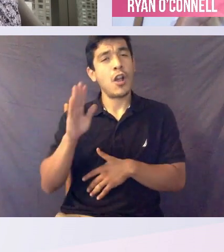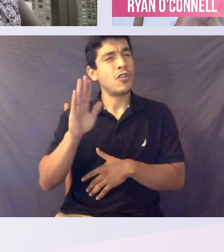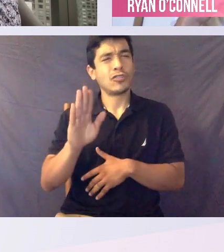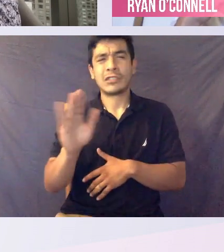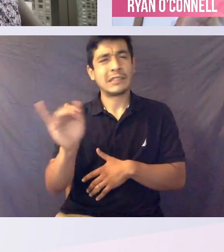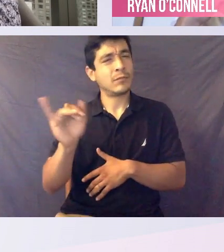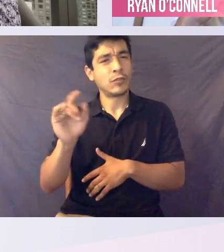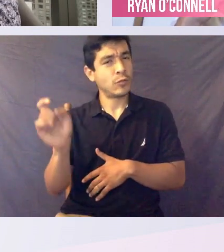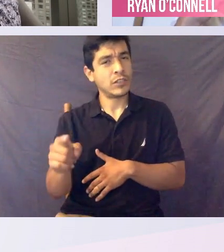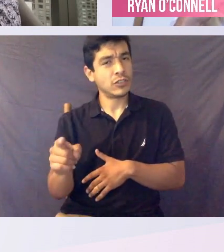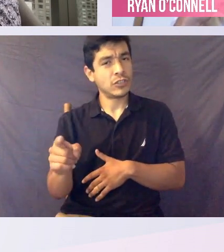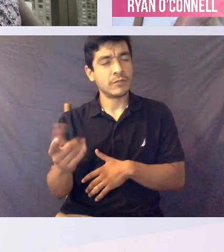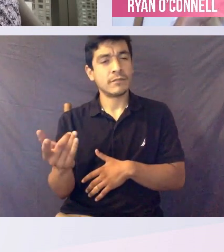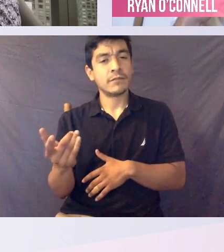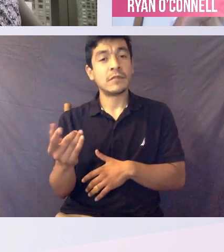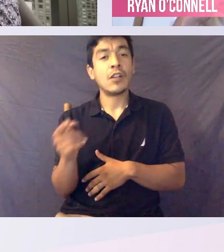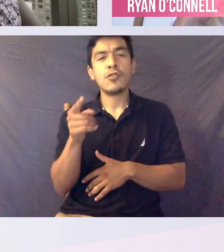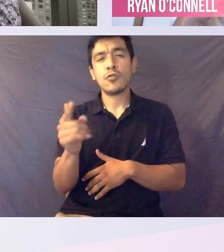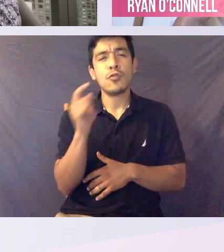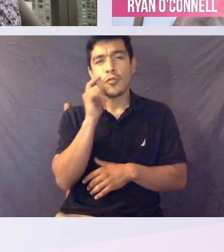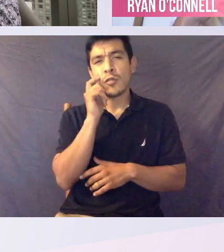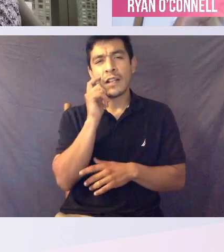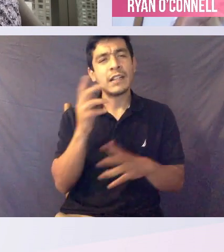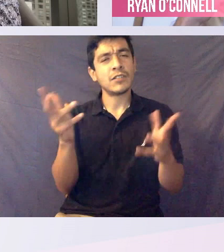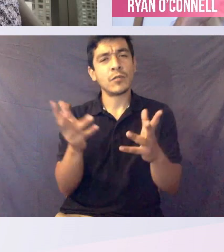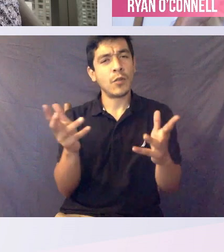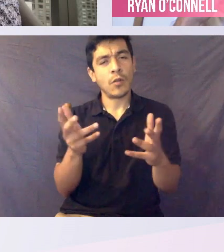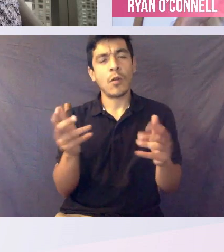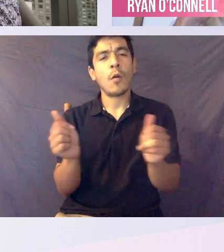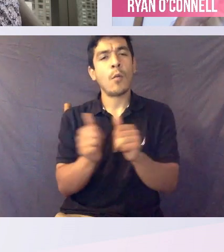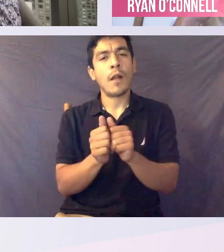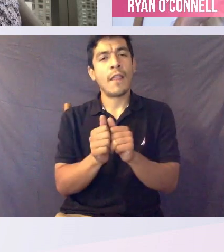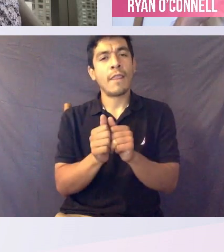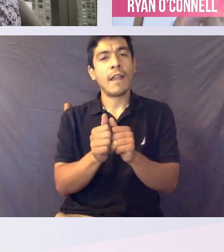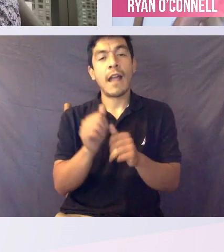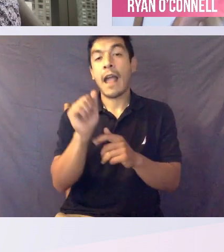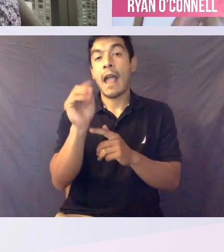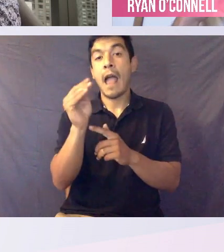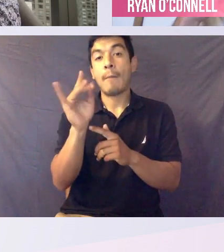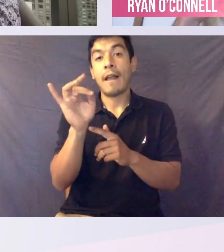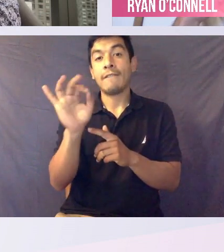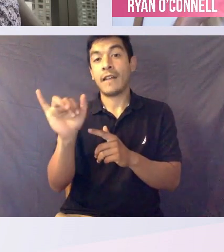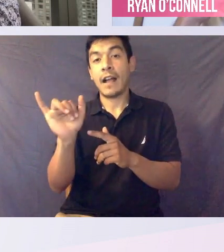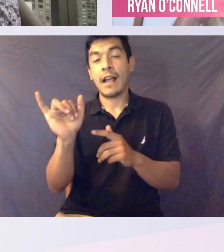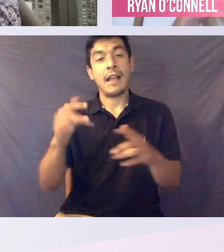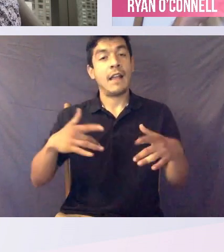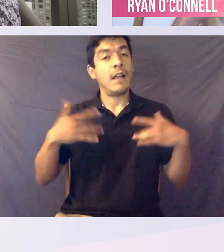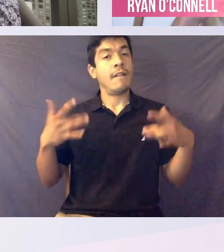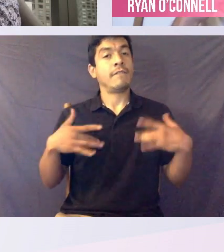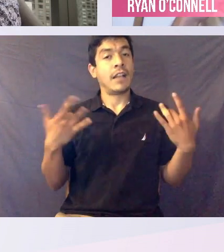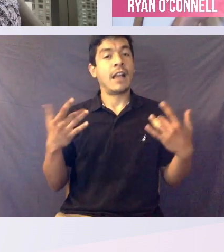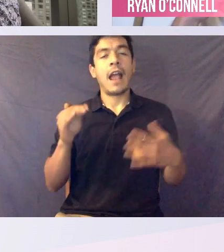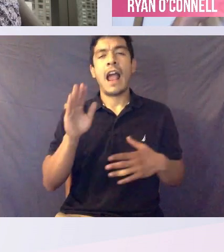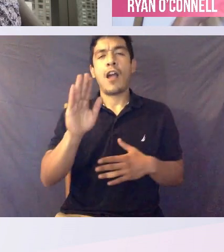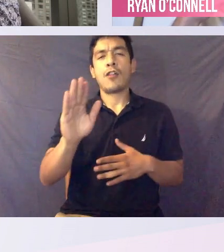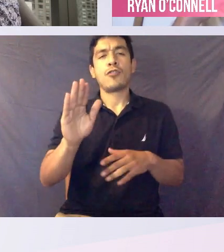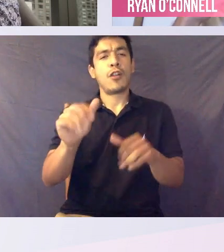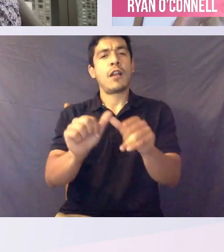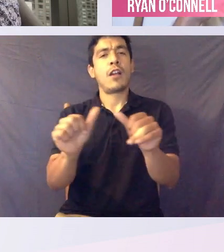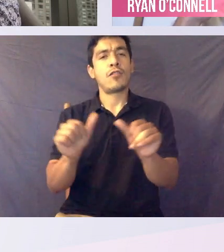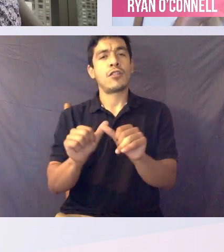question. You recently spoke at an Amplify event that we did, and your segment in particular